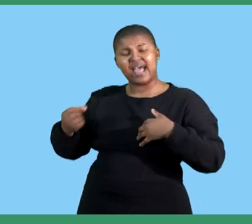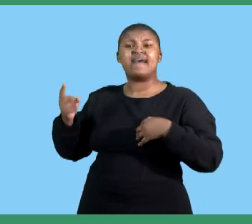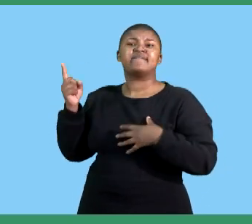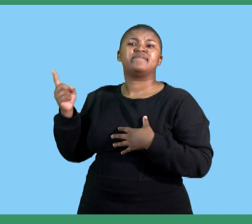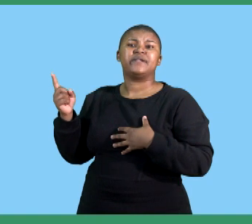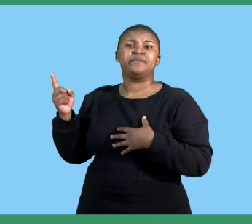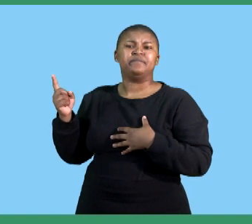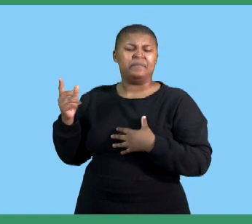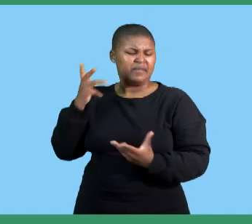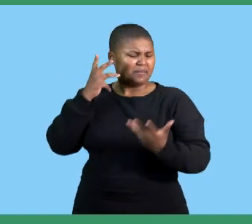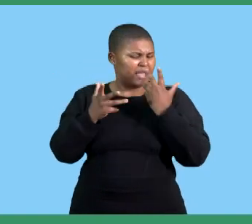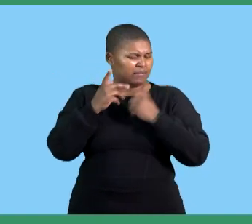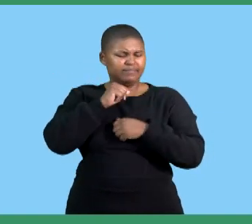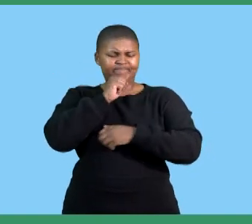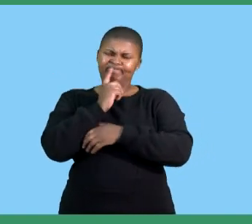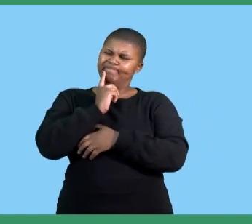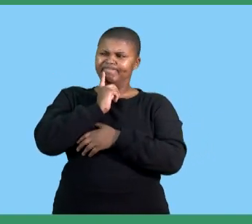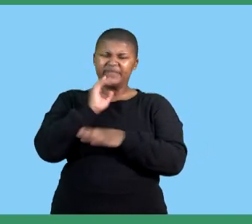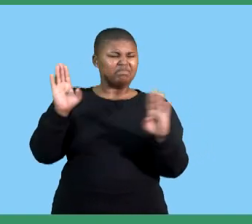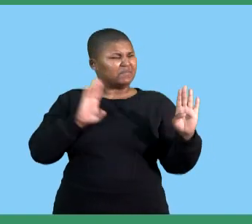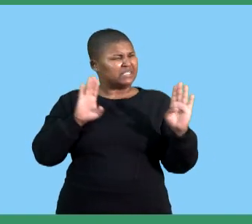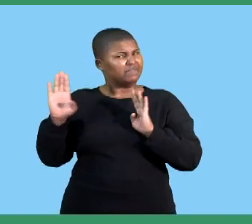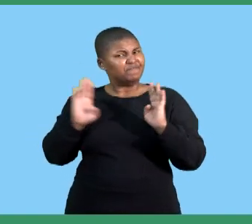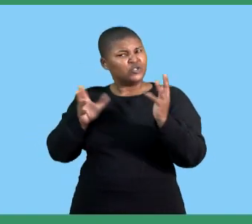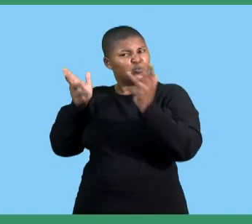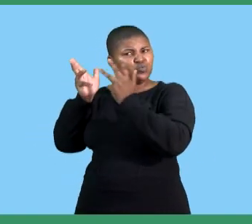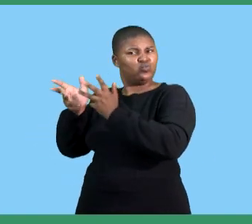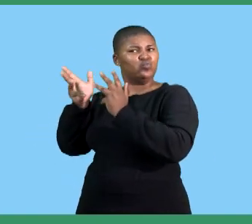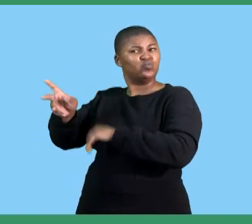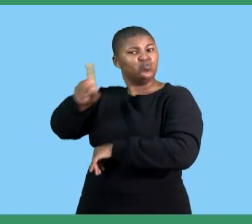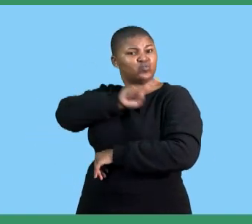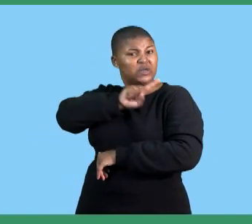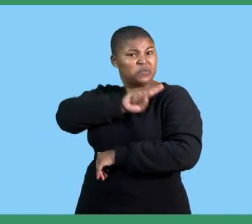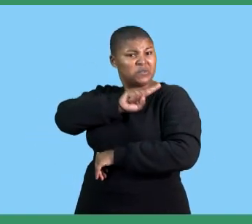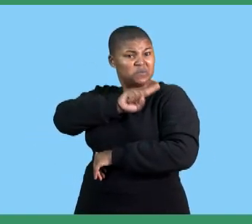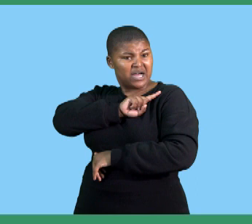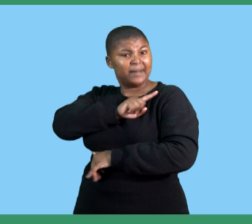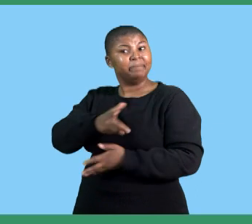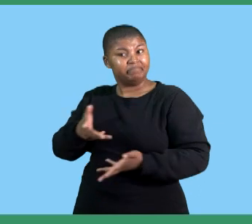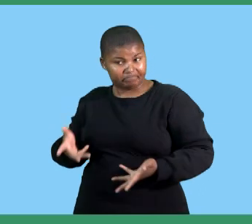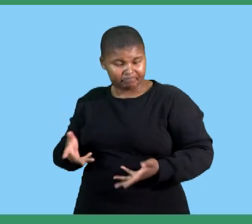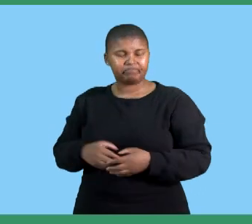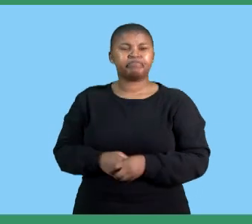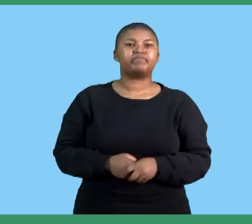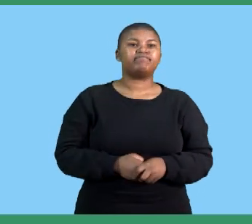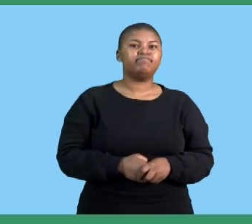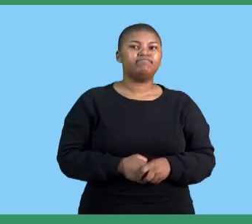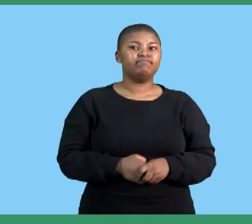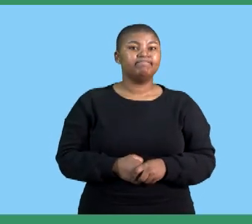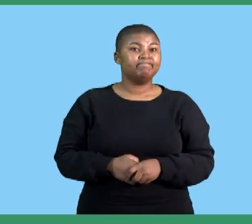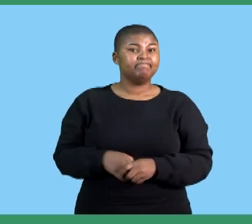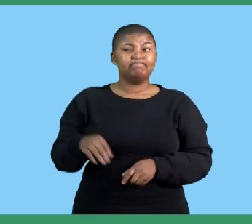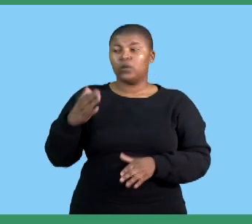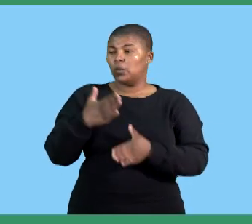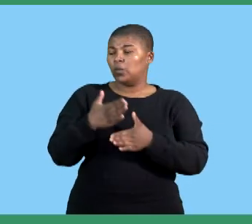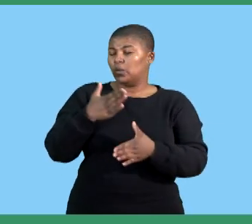might ask yourself, what would make them to behave in such a manner? The first cause of stress that we have is heavy